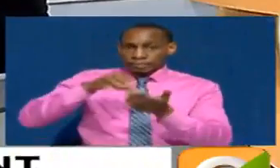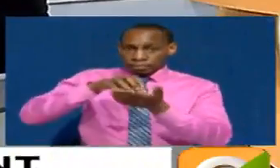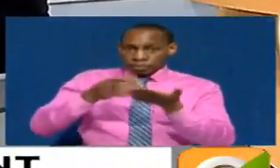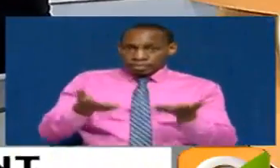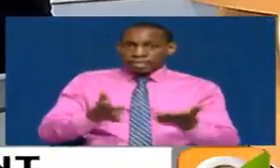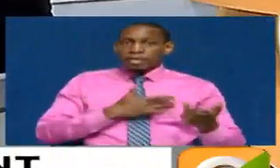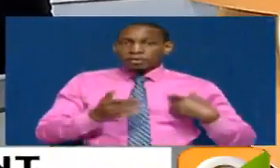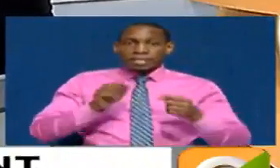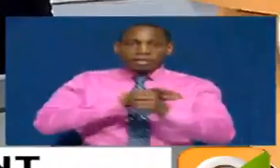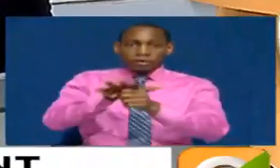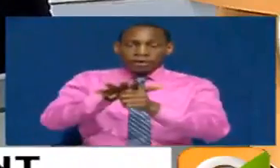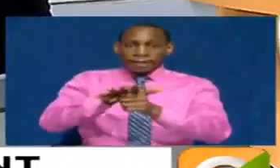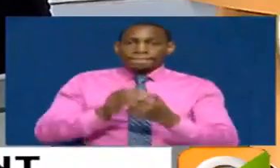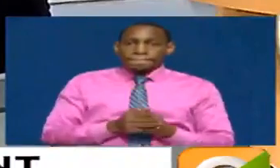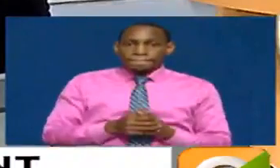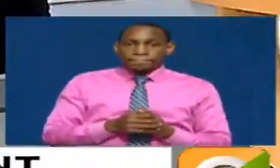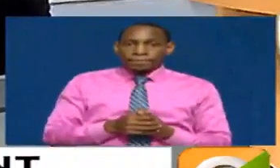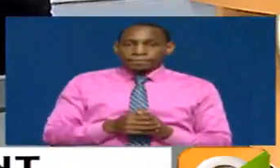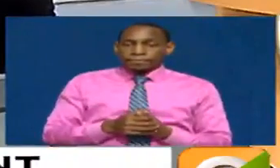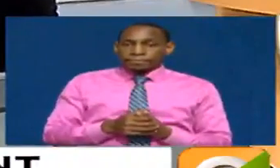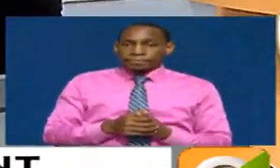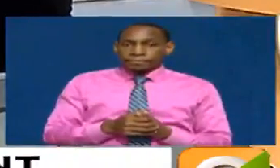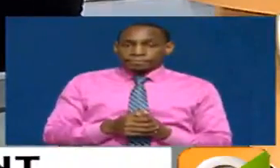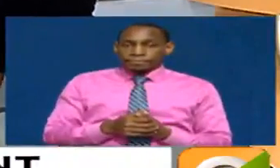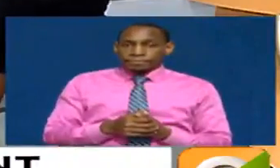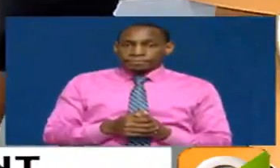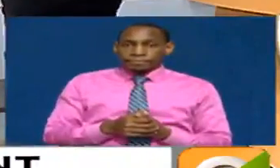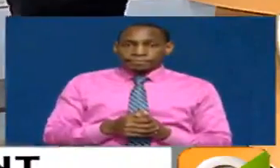where we are with COVID-19 and the Delta variant in the country.